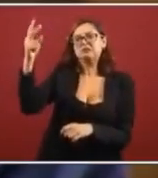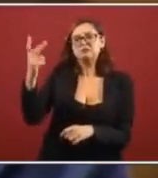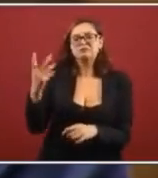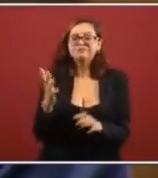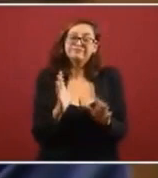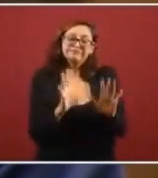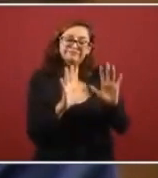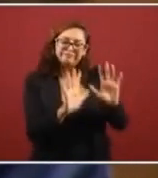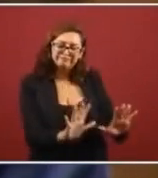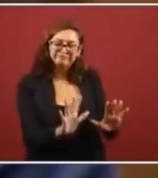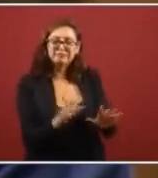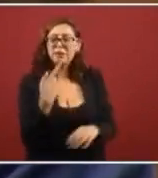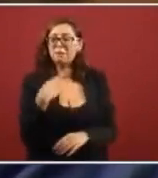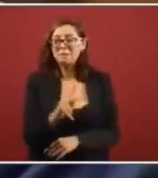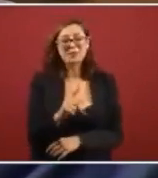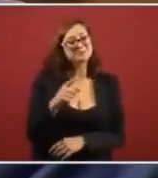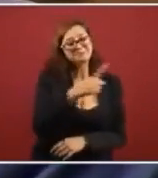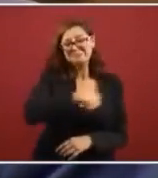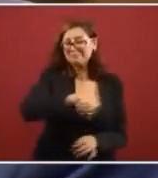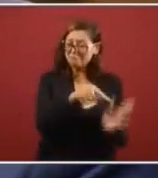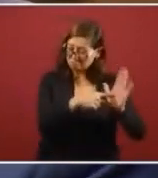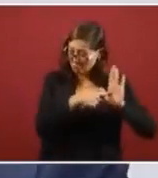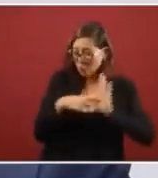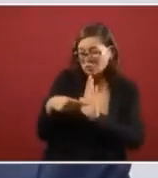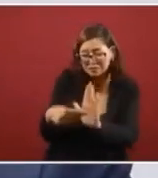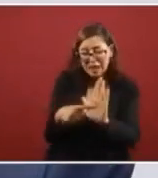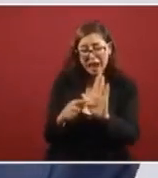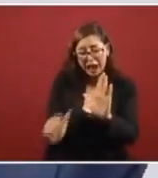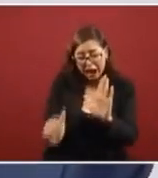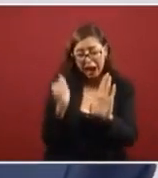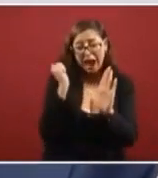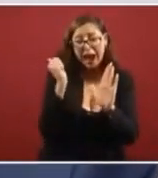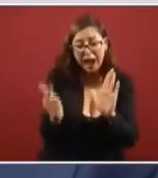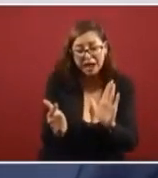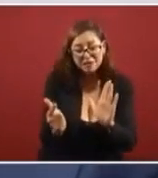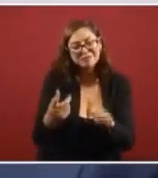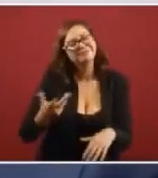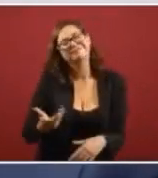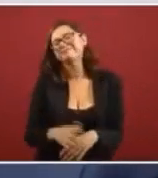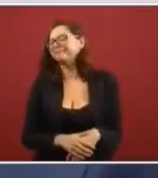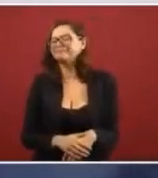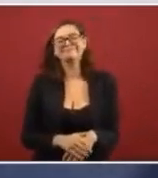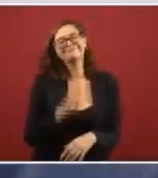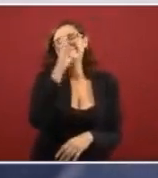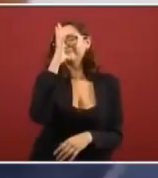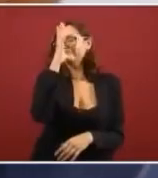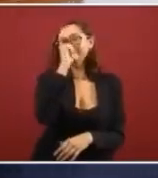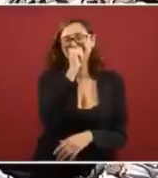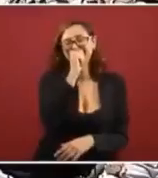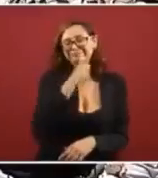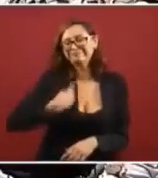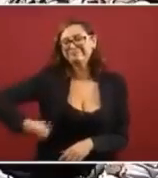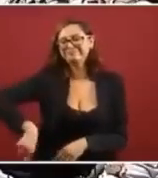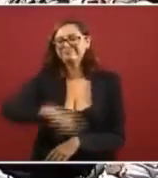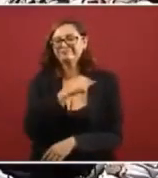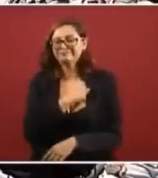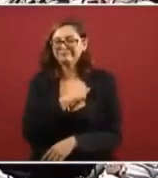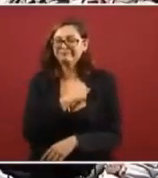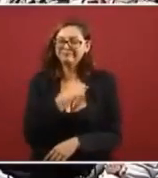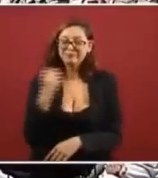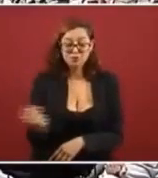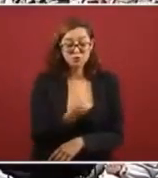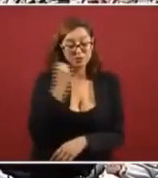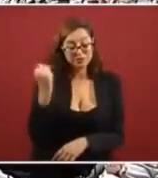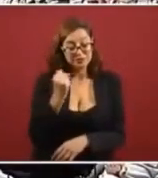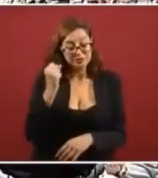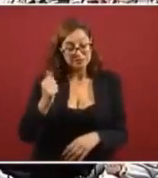but they have not been able to constitute and we celebrate this knock